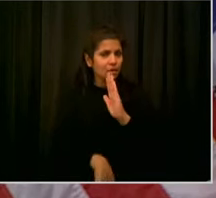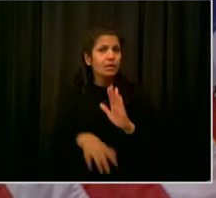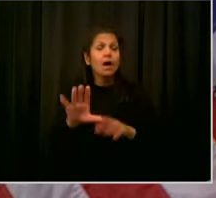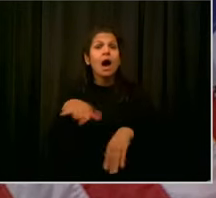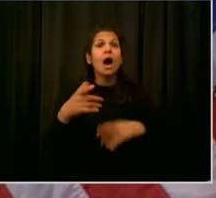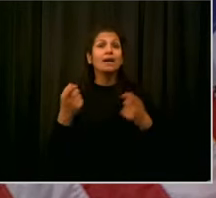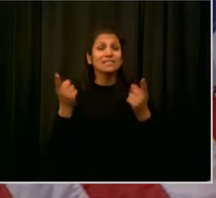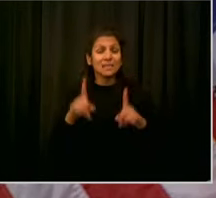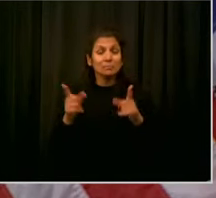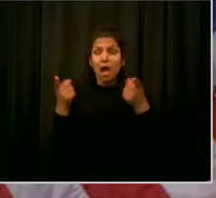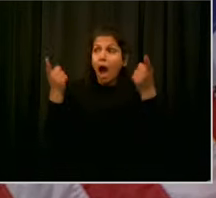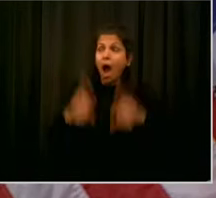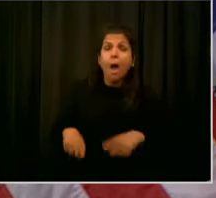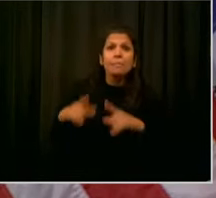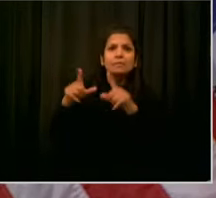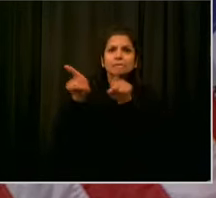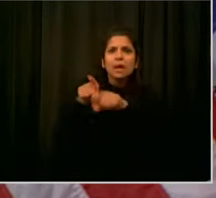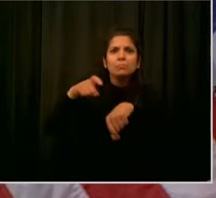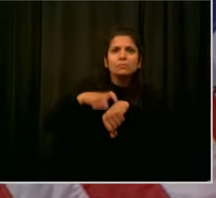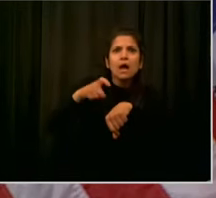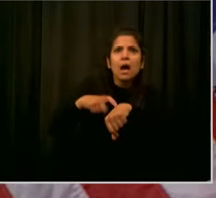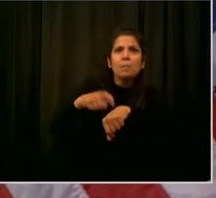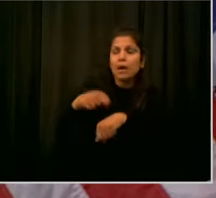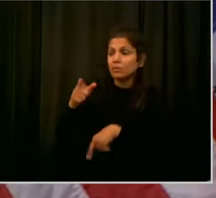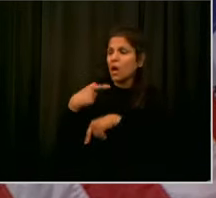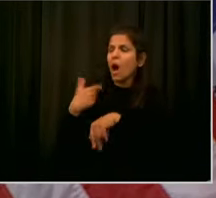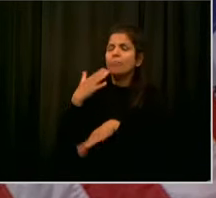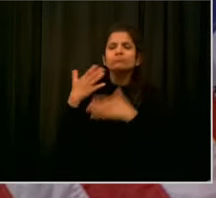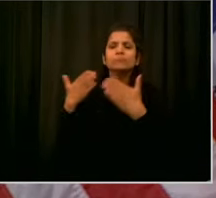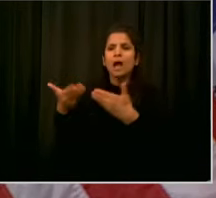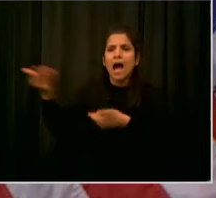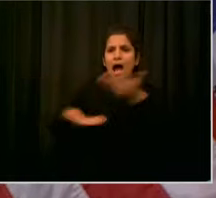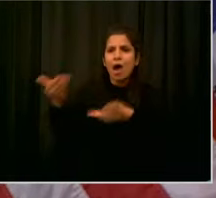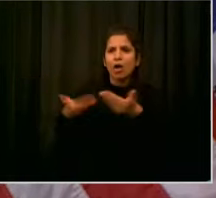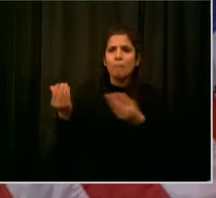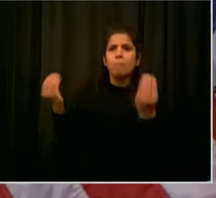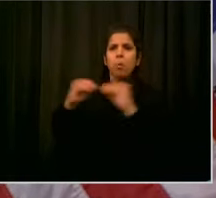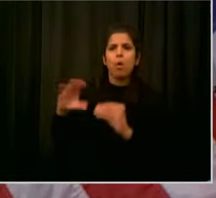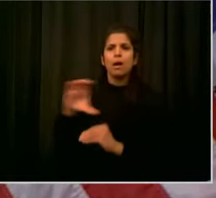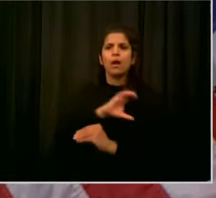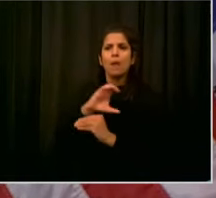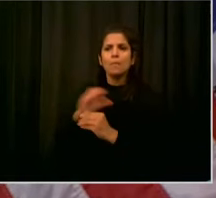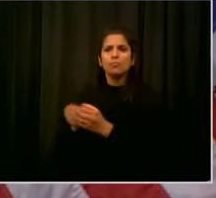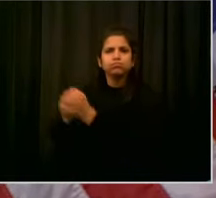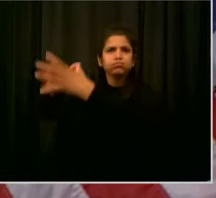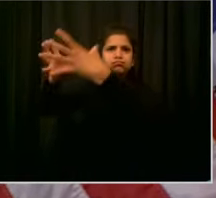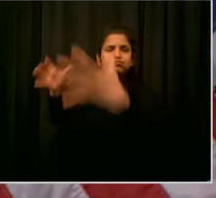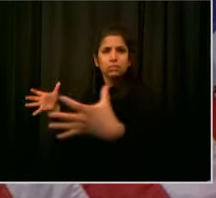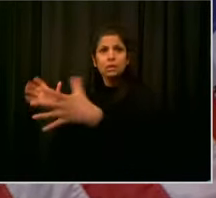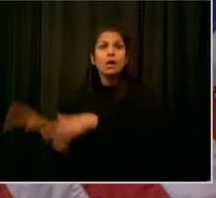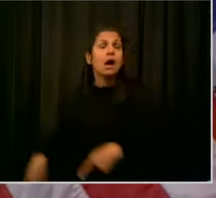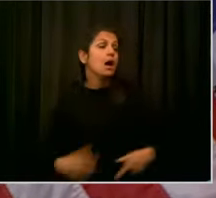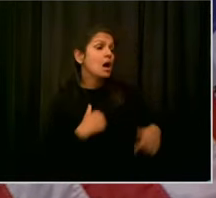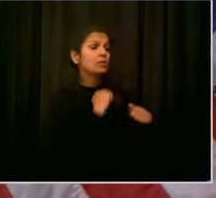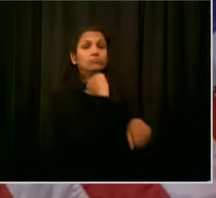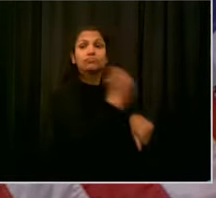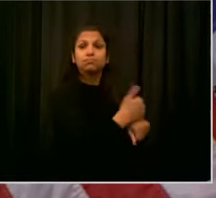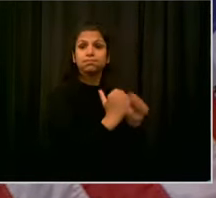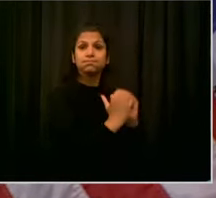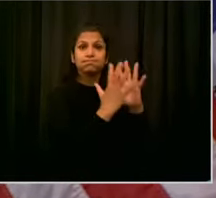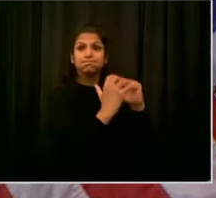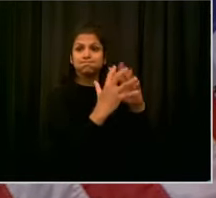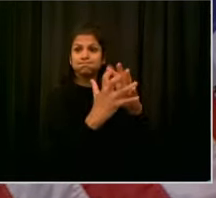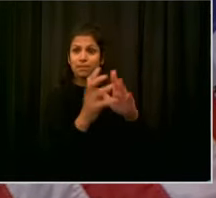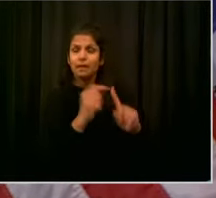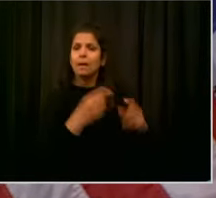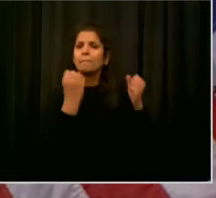opportunity. The plan was called Safe Streets, Safe City. The subtitle was Cops and Kids. The truth of that in the early